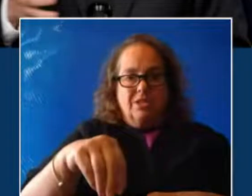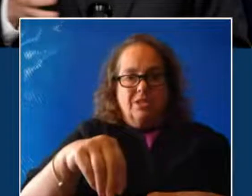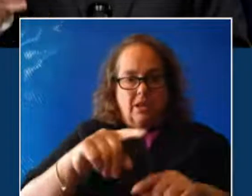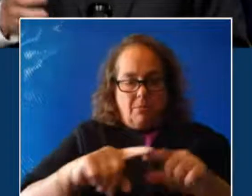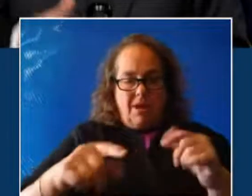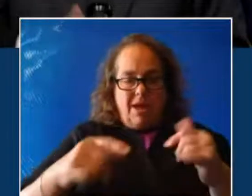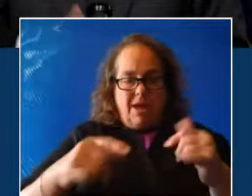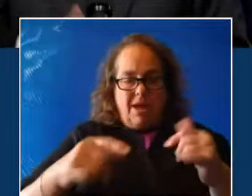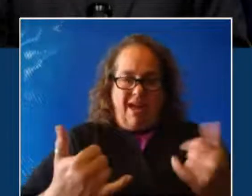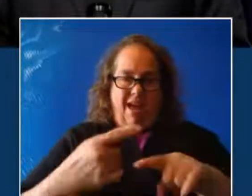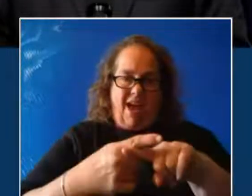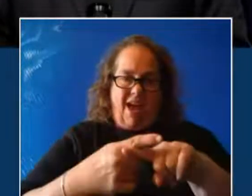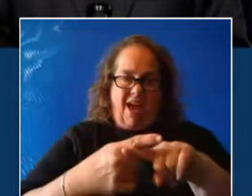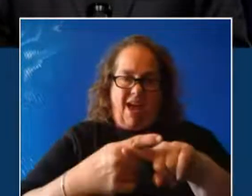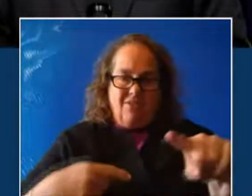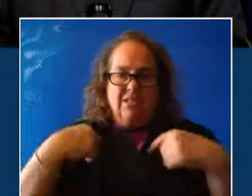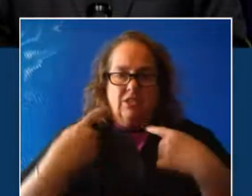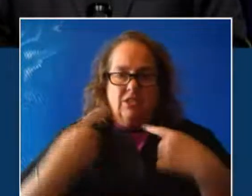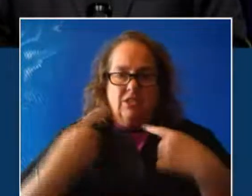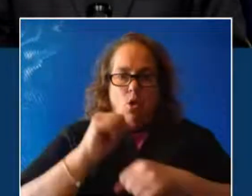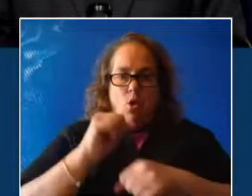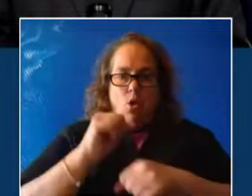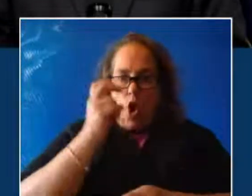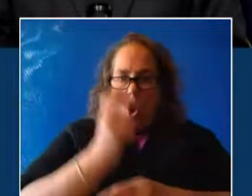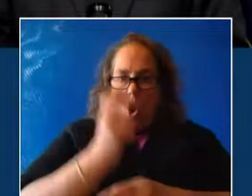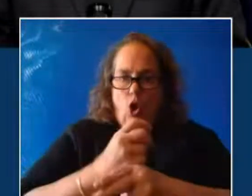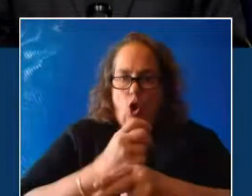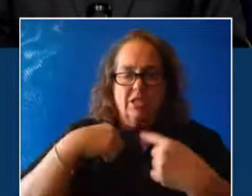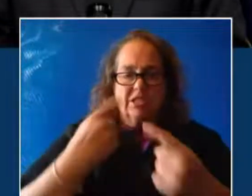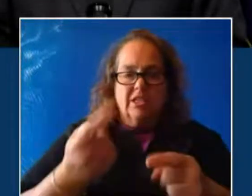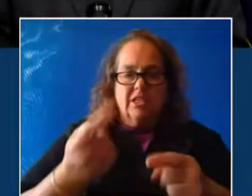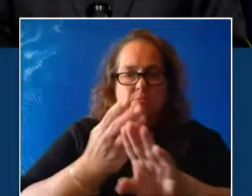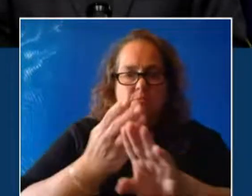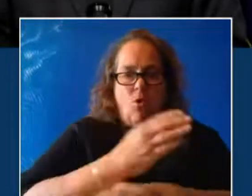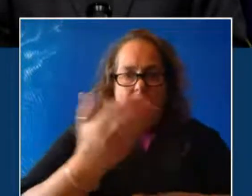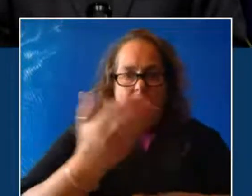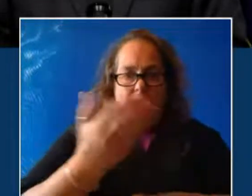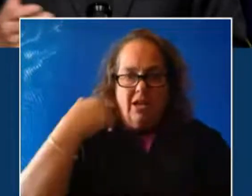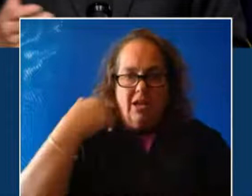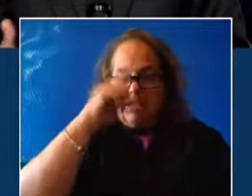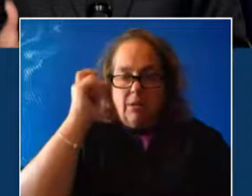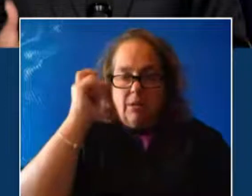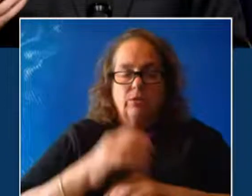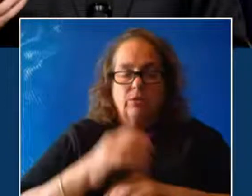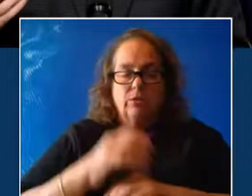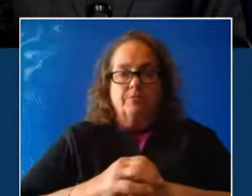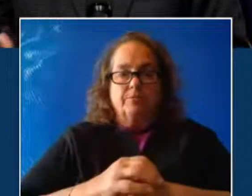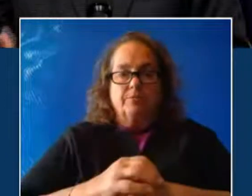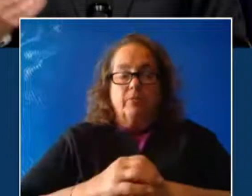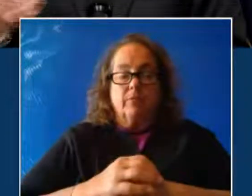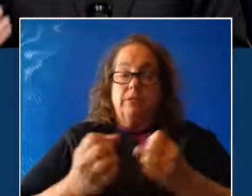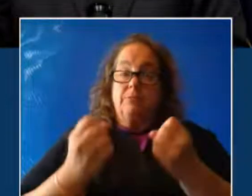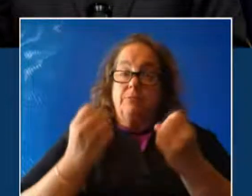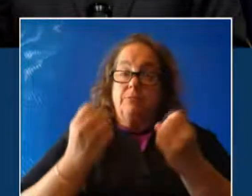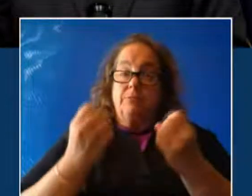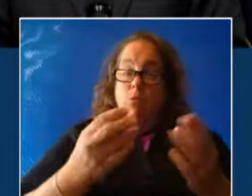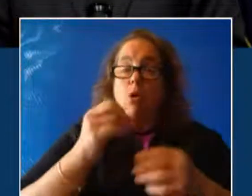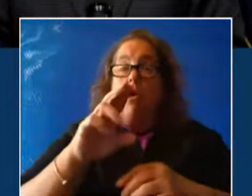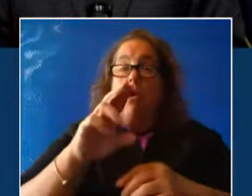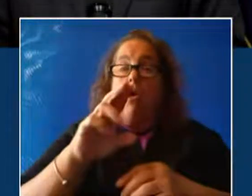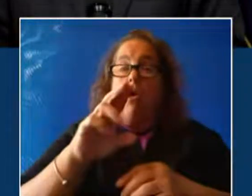since before last summer. Multiple or other races, multiracial